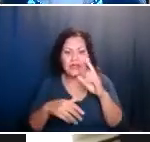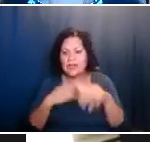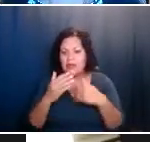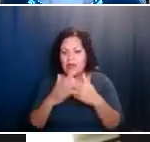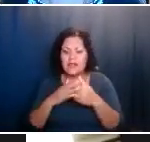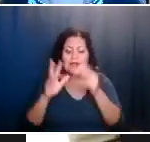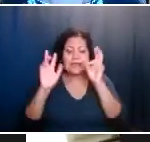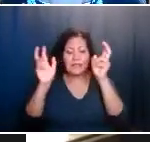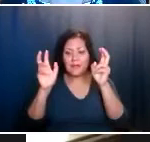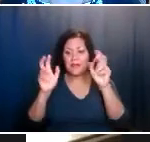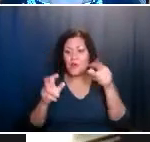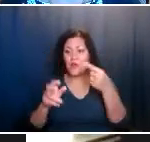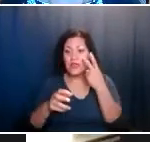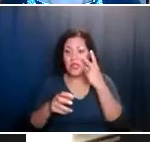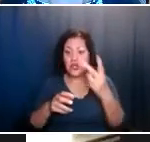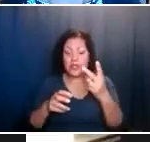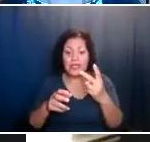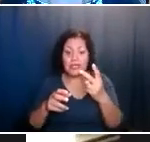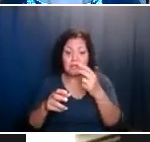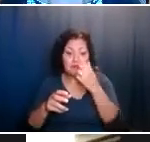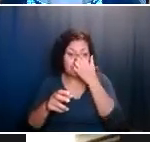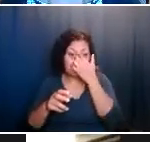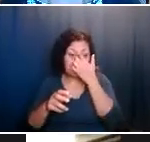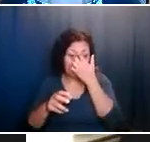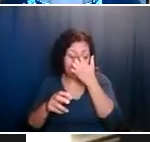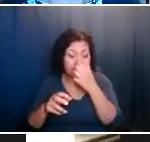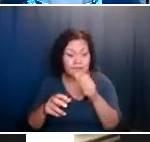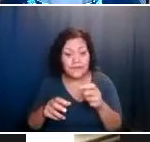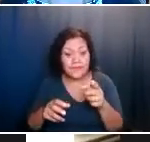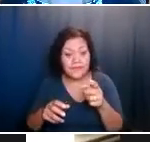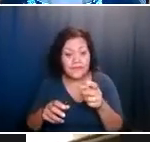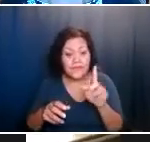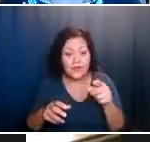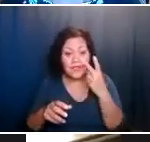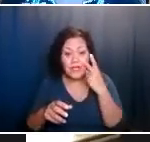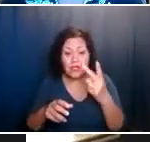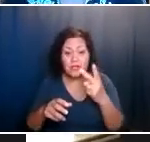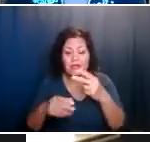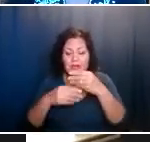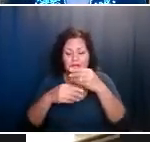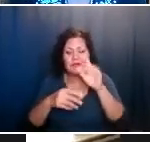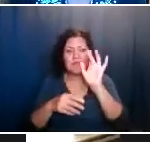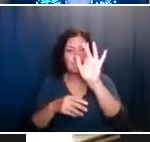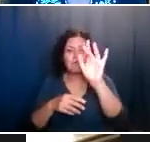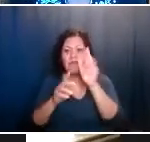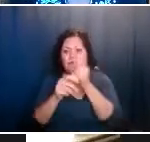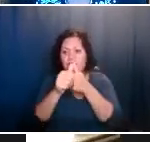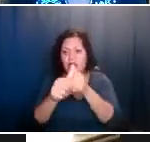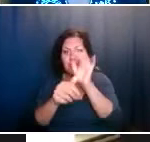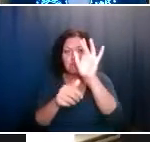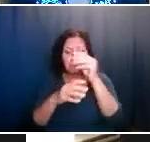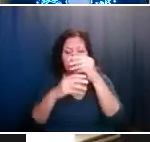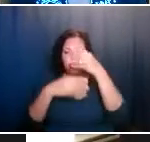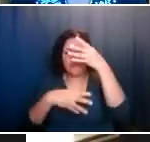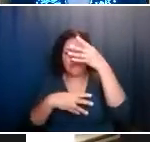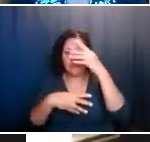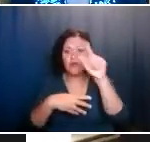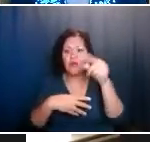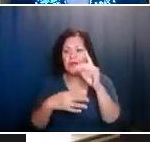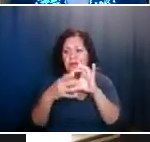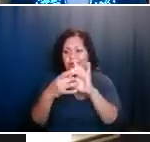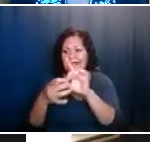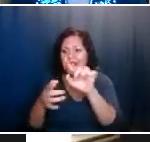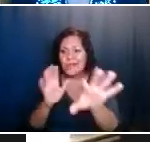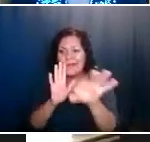the ones that are relative to what you've selected, right? It's just the ones that you're